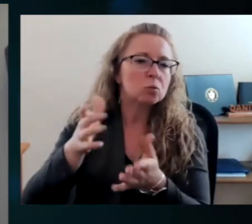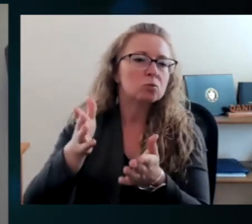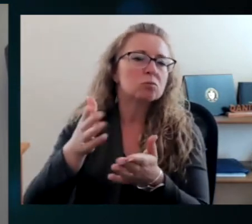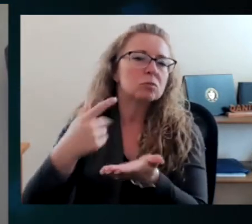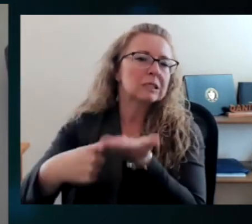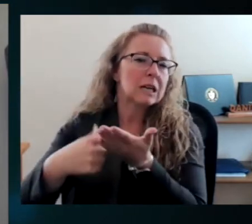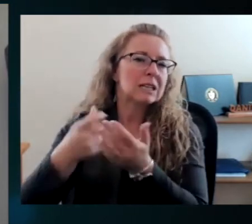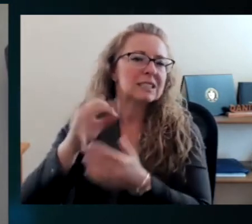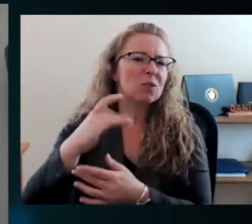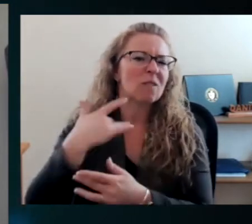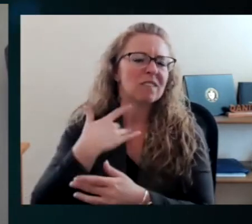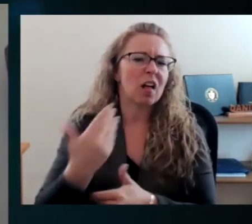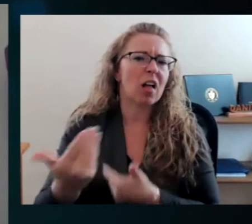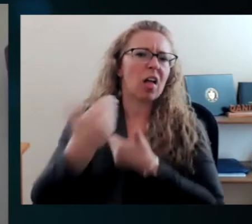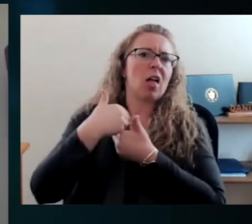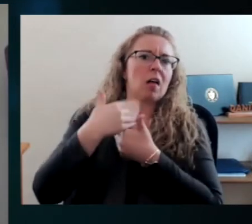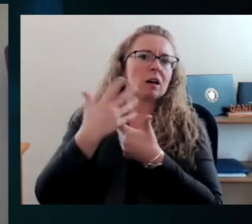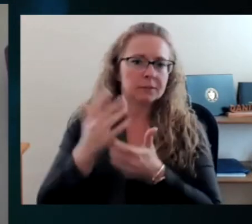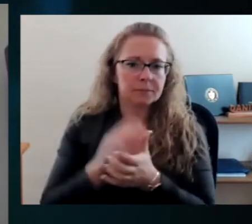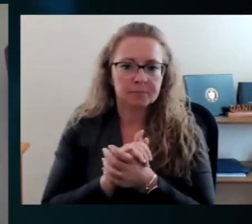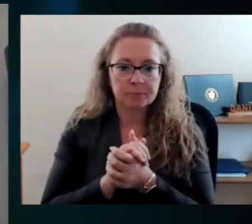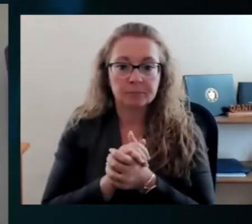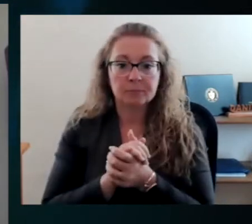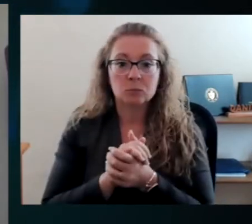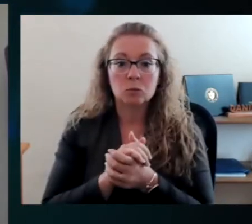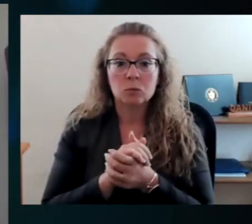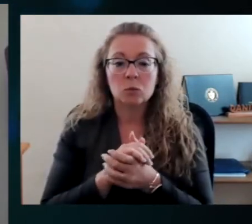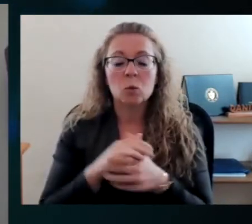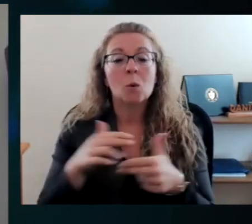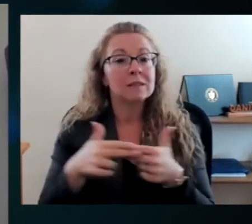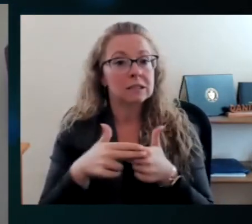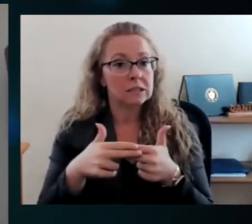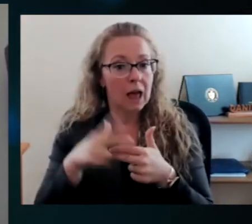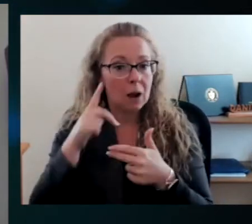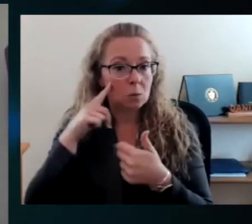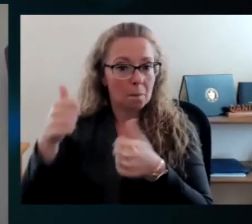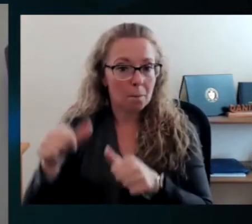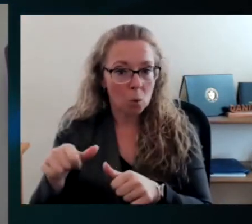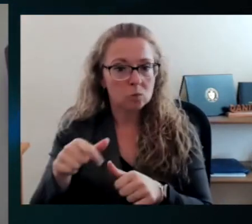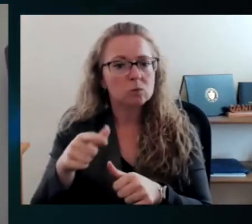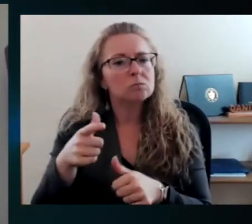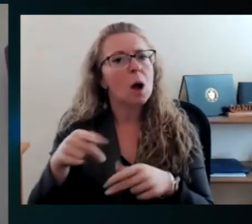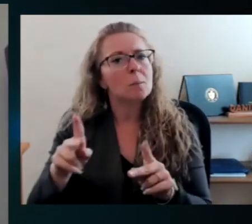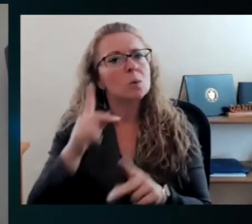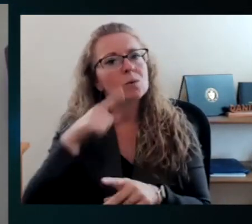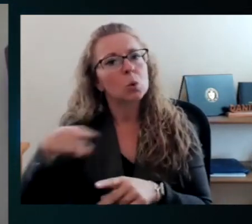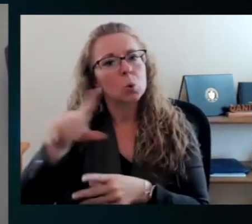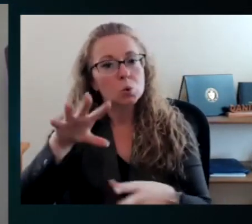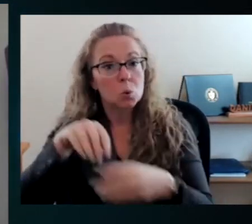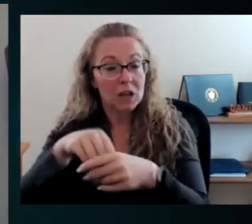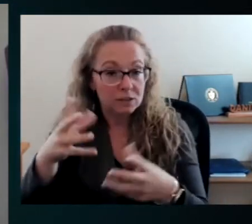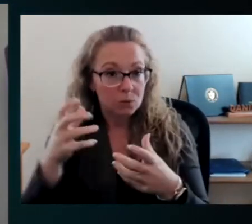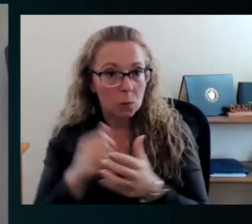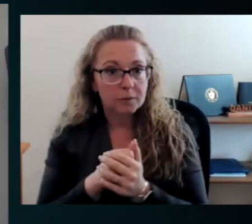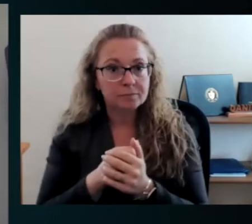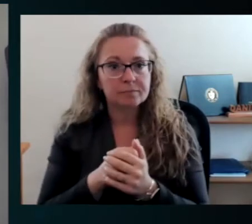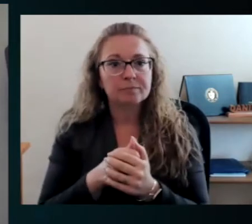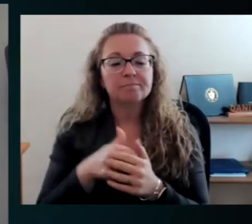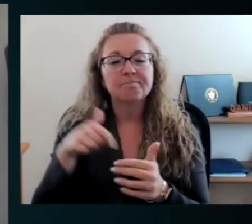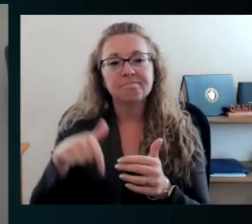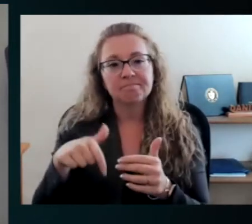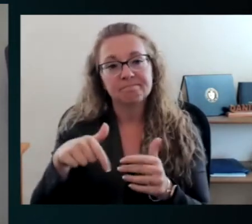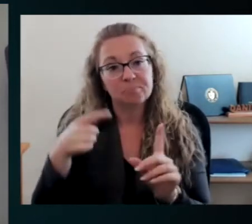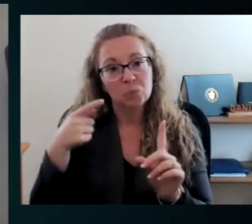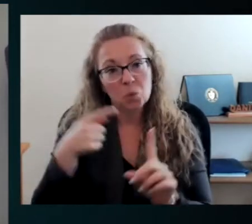now-ish, for posting and upvoting questions as a secondary way to engage. As this event is striving for equitable dialogue and is not